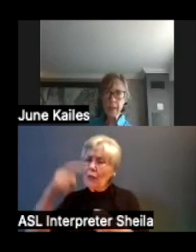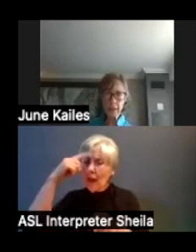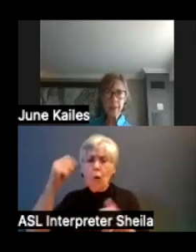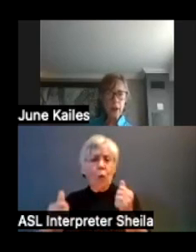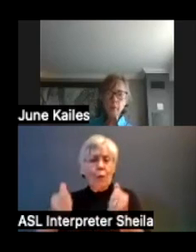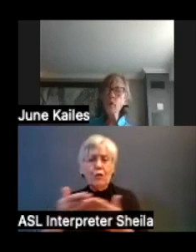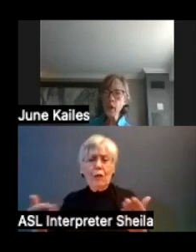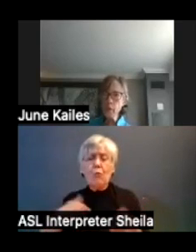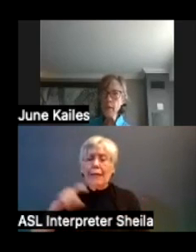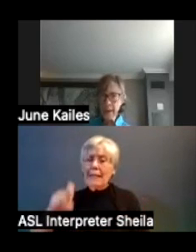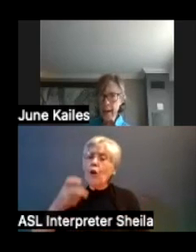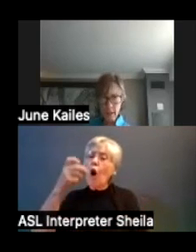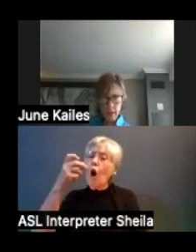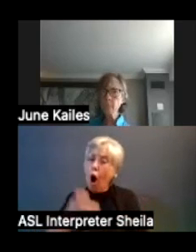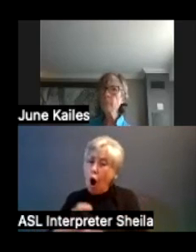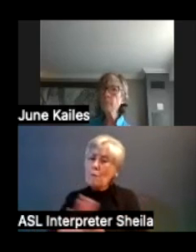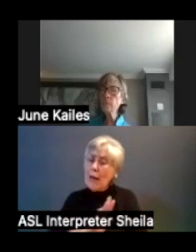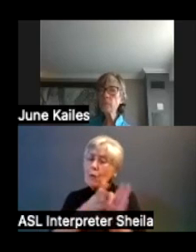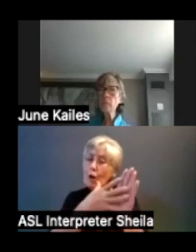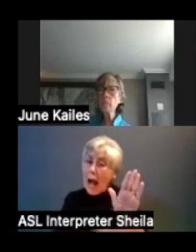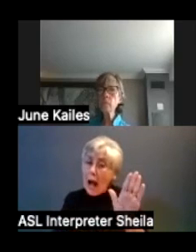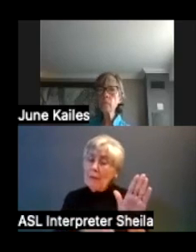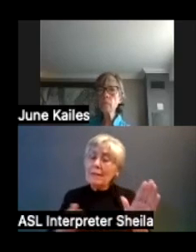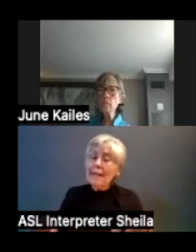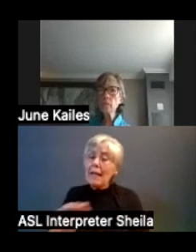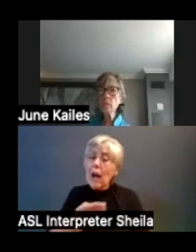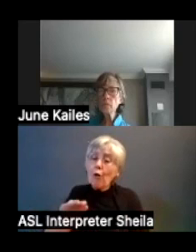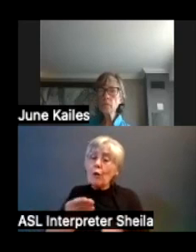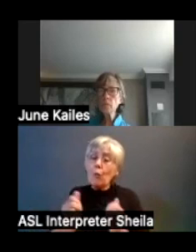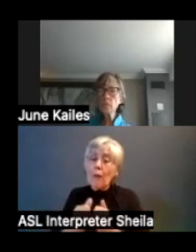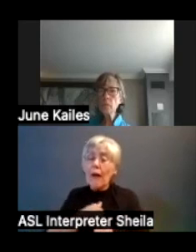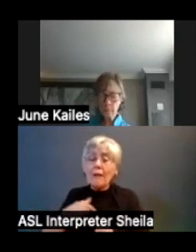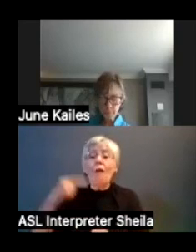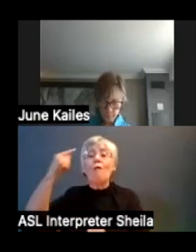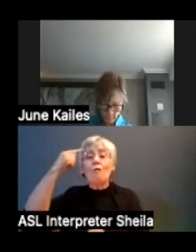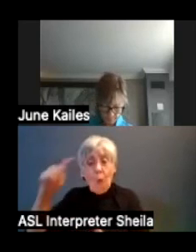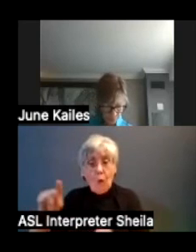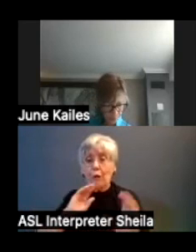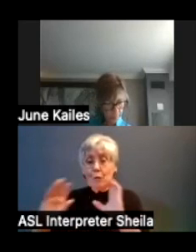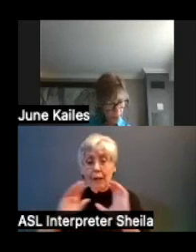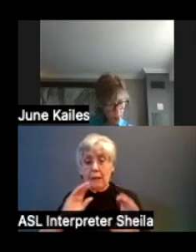with us for communication.